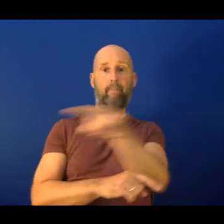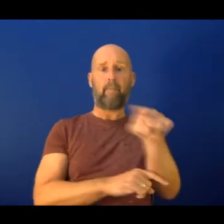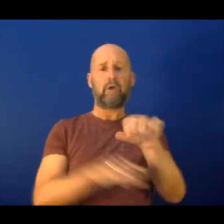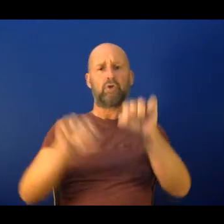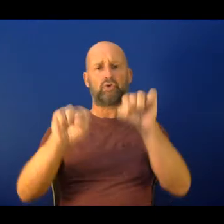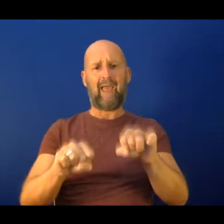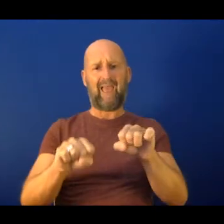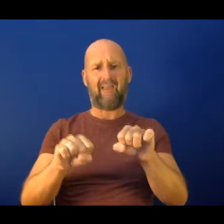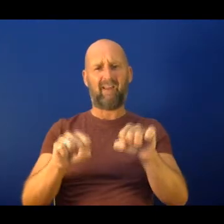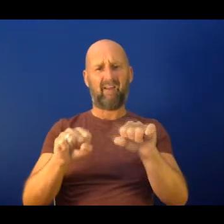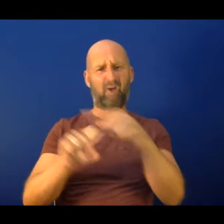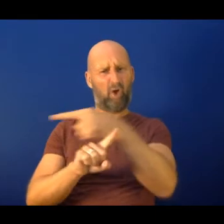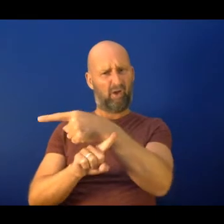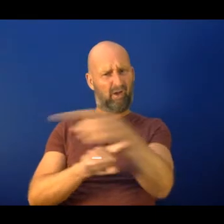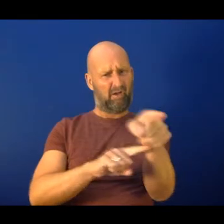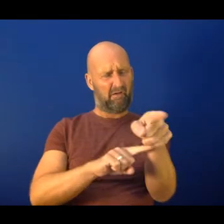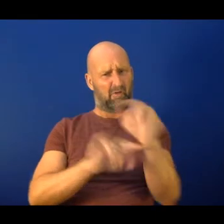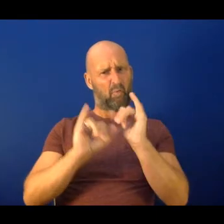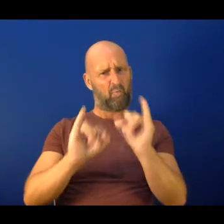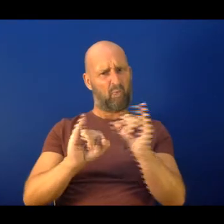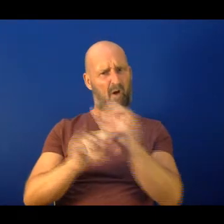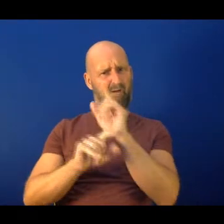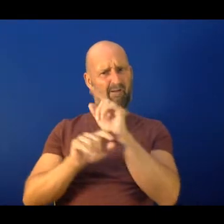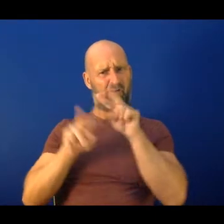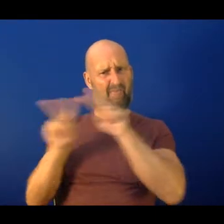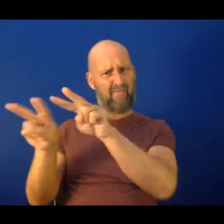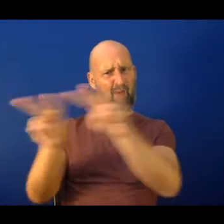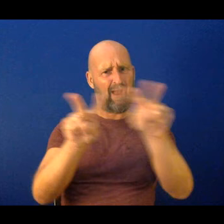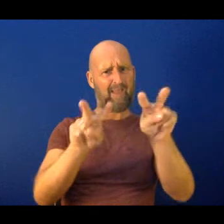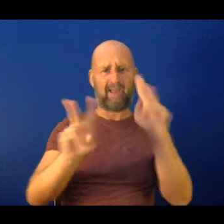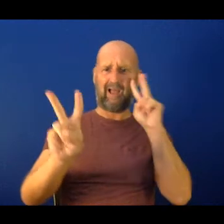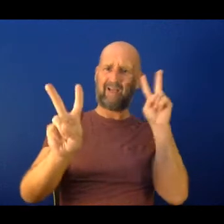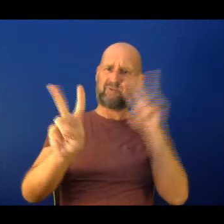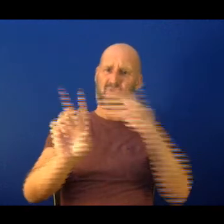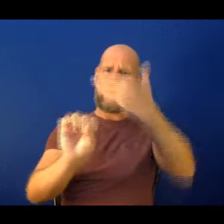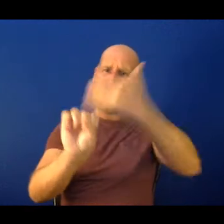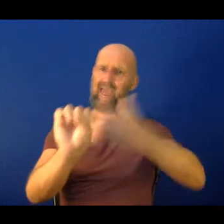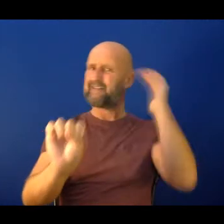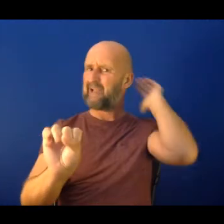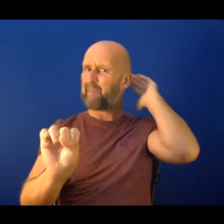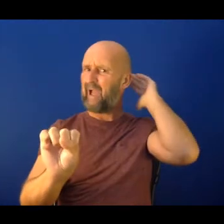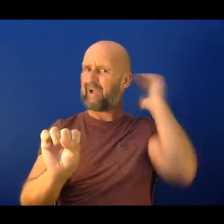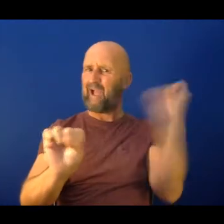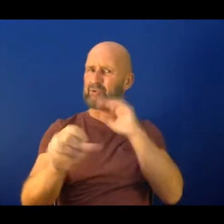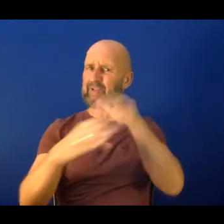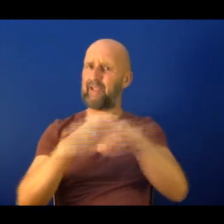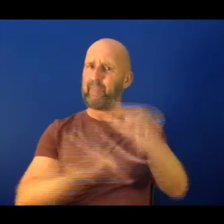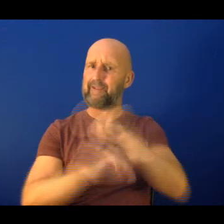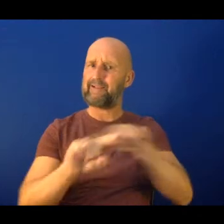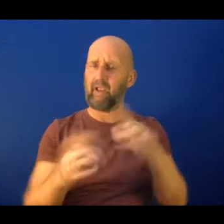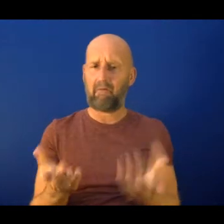their chairs facing the other way. So I was just watching somebody's head, and I was meant to be in the meeting with